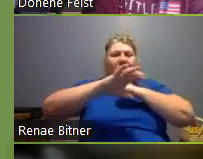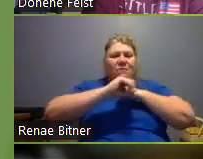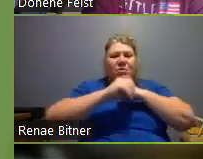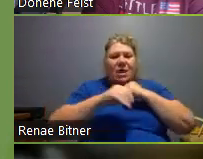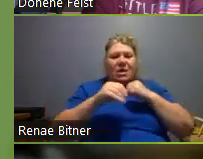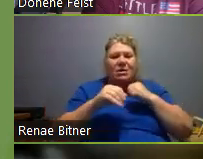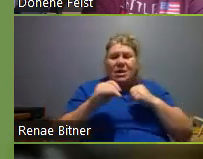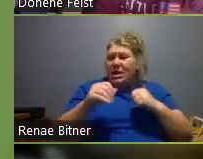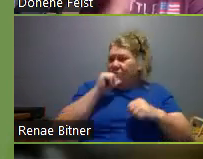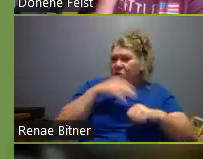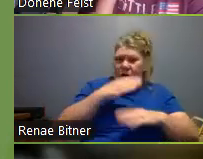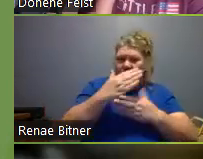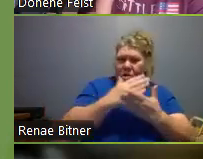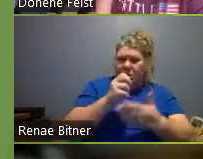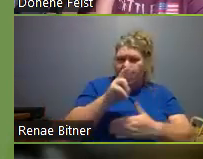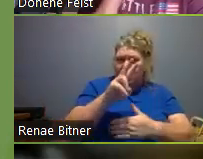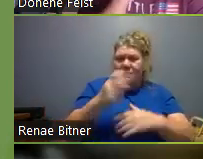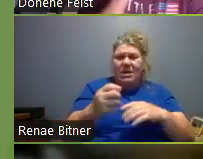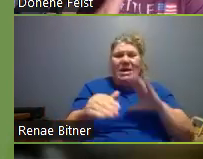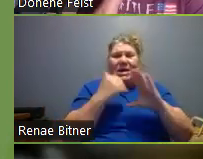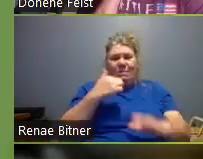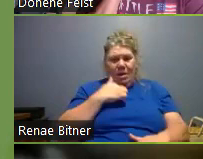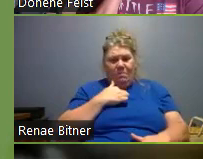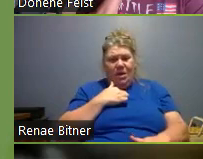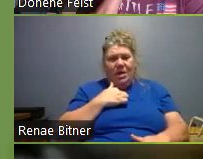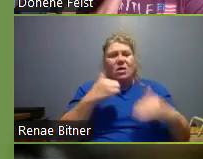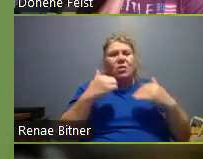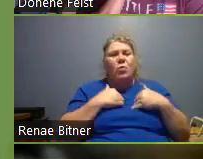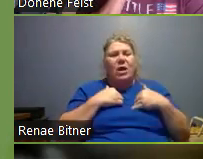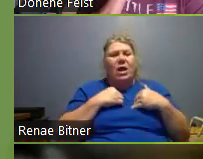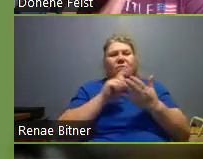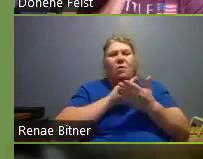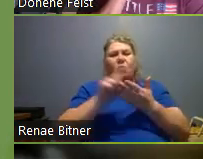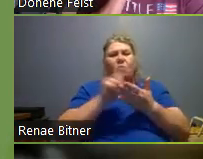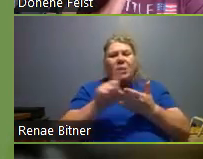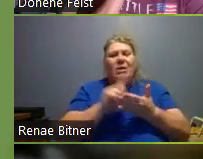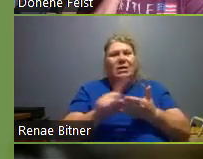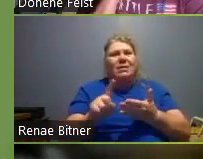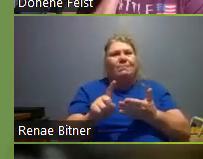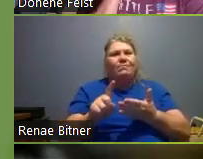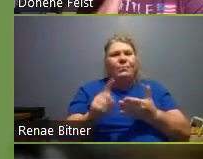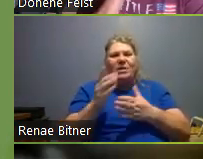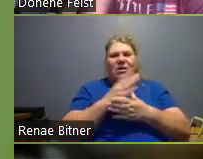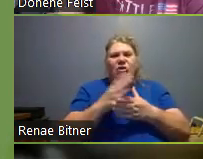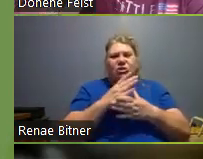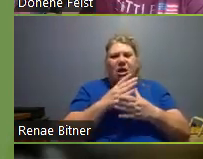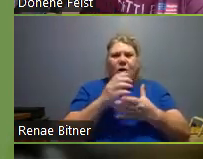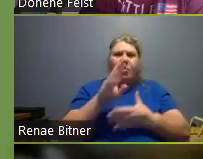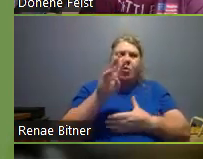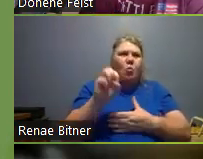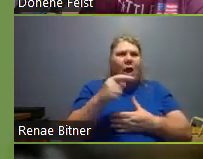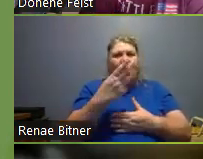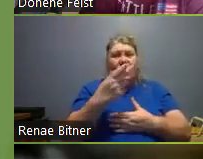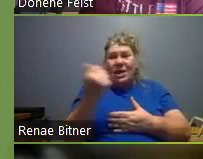you're not on our listserv, just send me an email. We have a weekly, share the wealth. So if there's